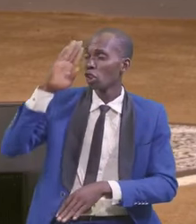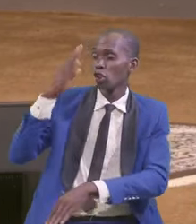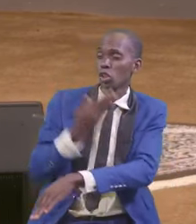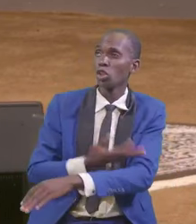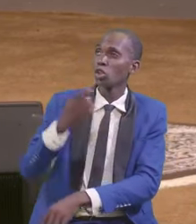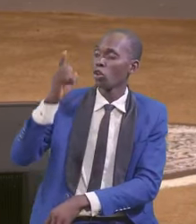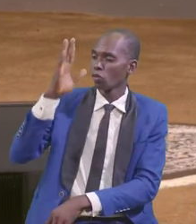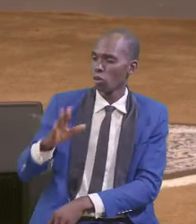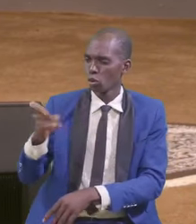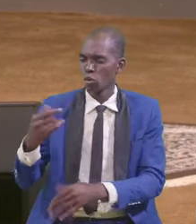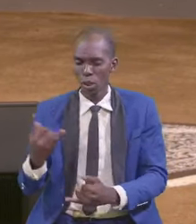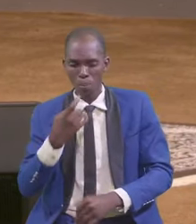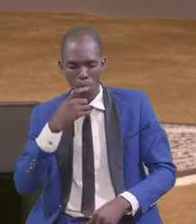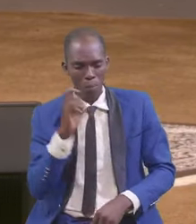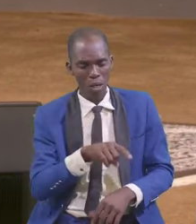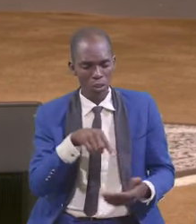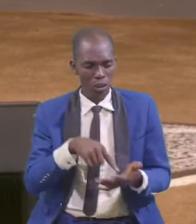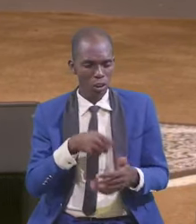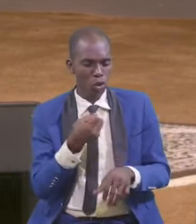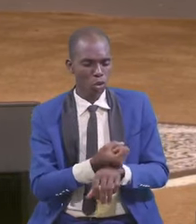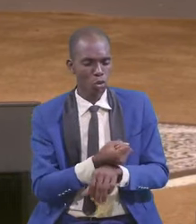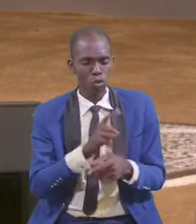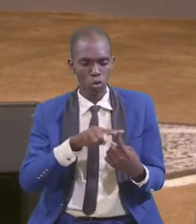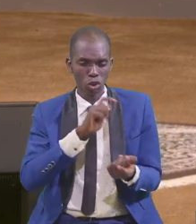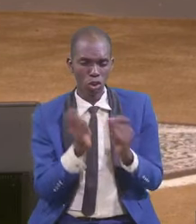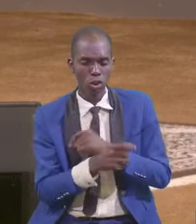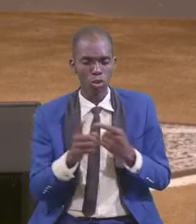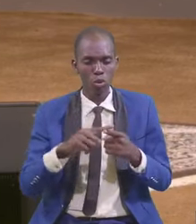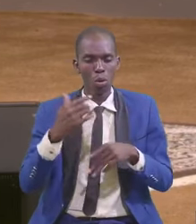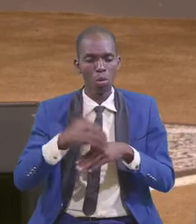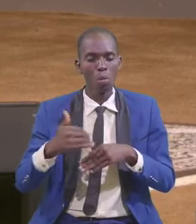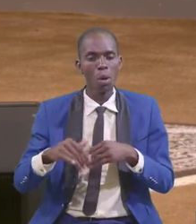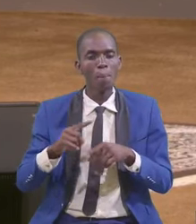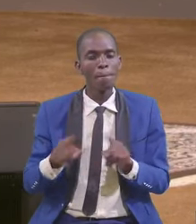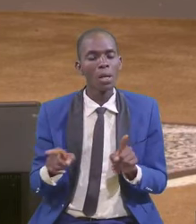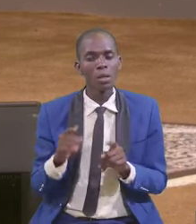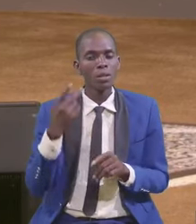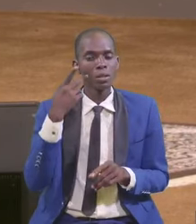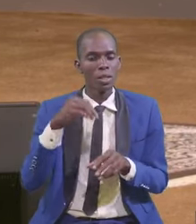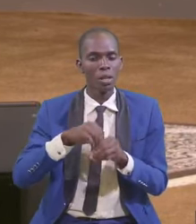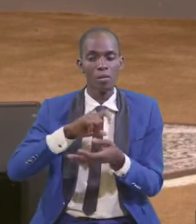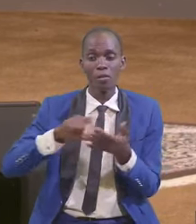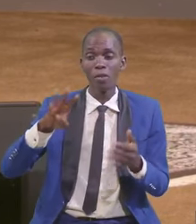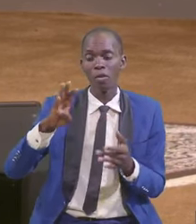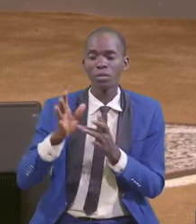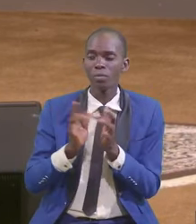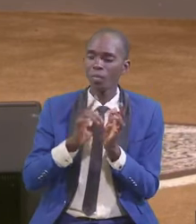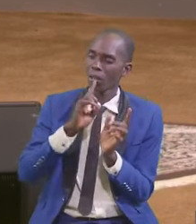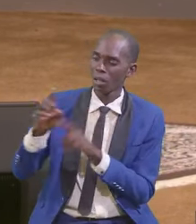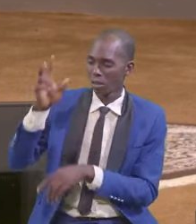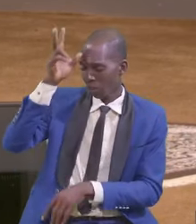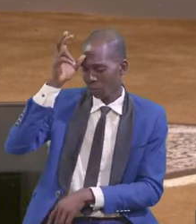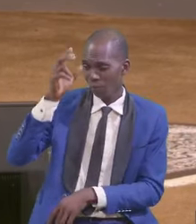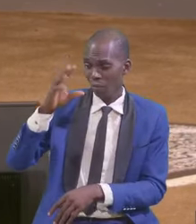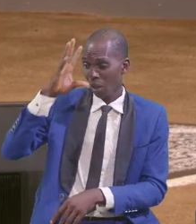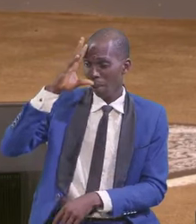verse four in verse four but he answered and said it is written man shall not